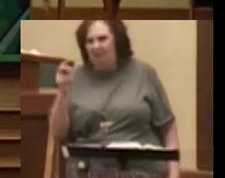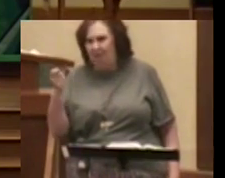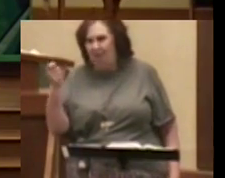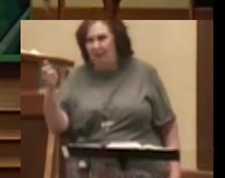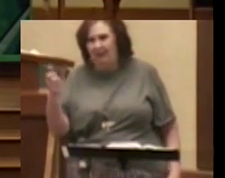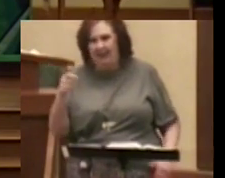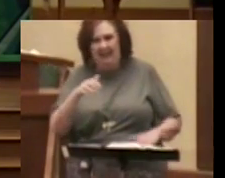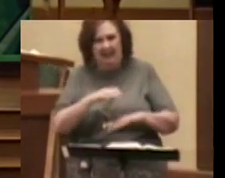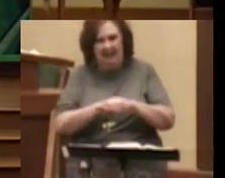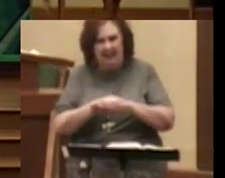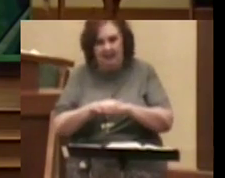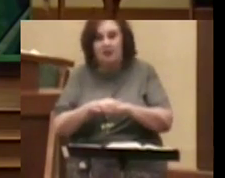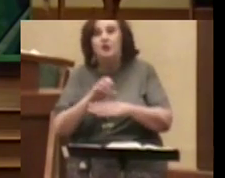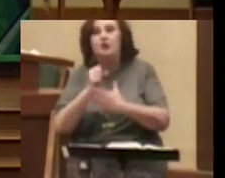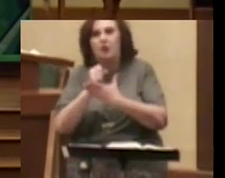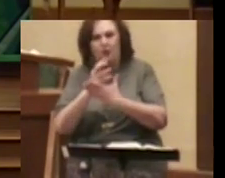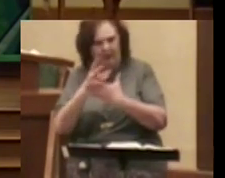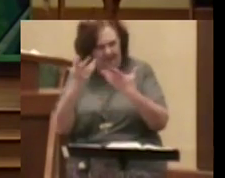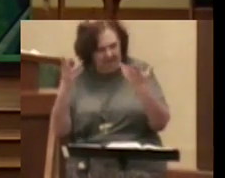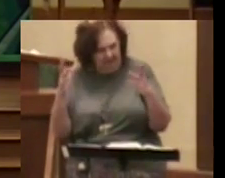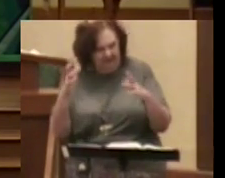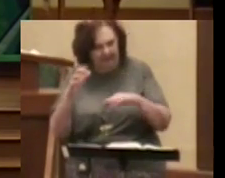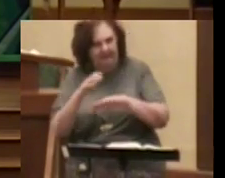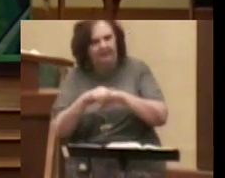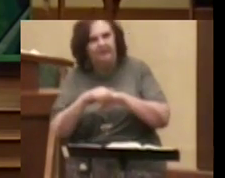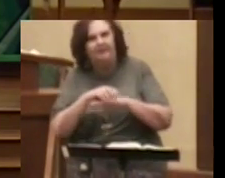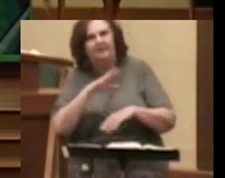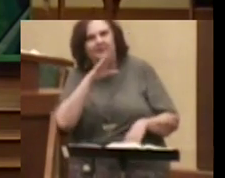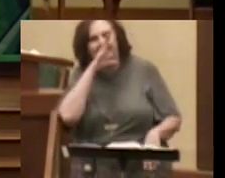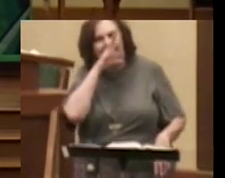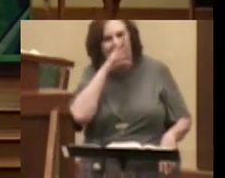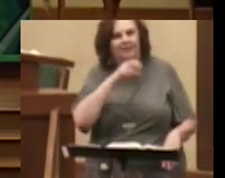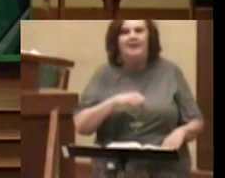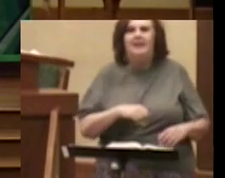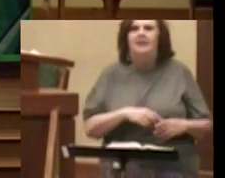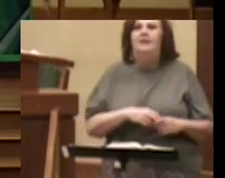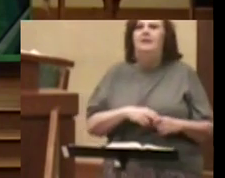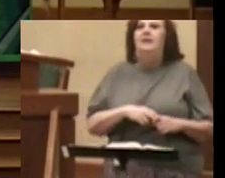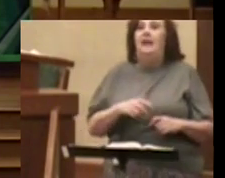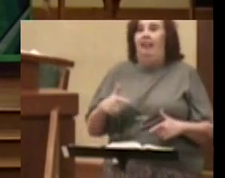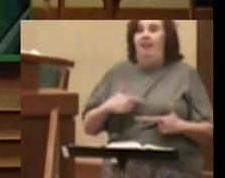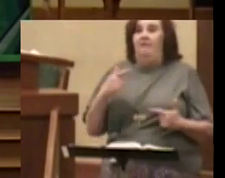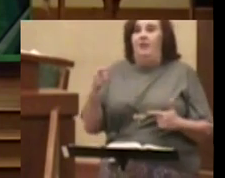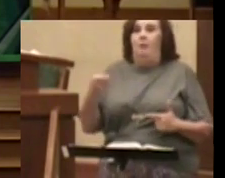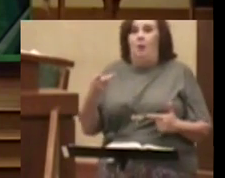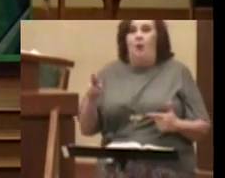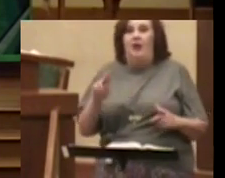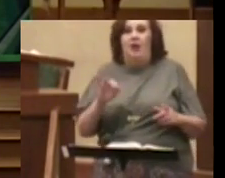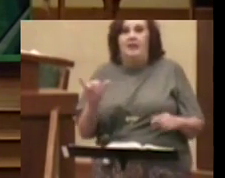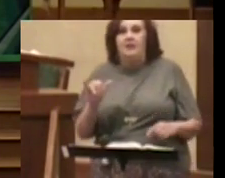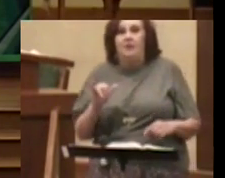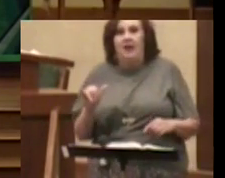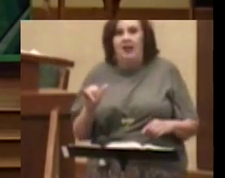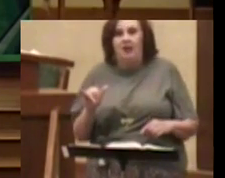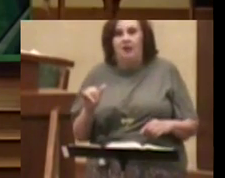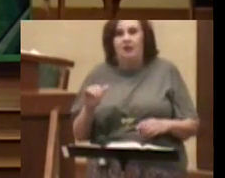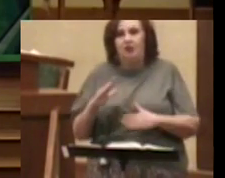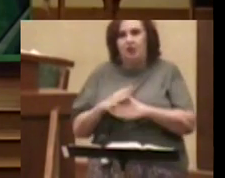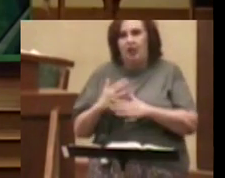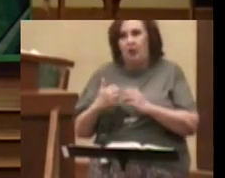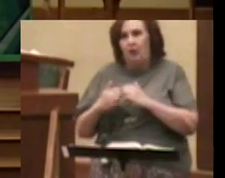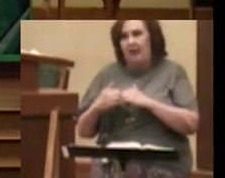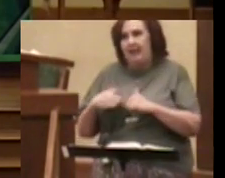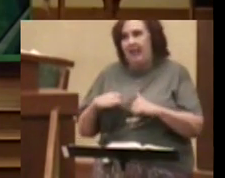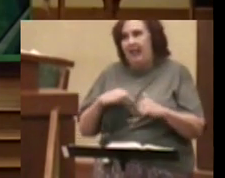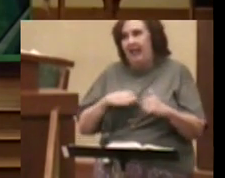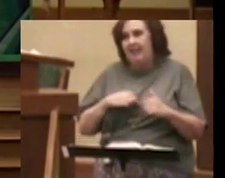worker did, and she was a resident of Puerto Rico as well. She shared with us one day as we joined in lunch, she